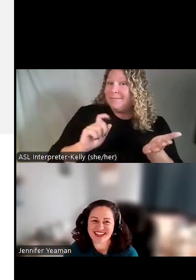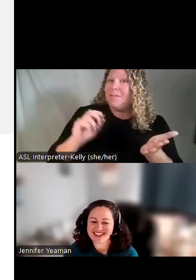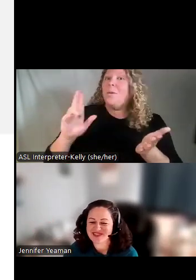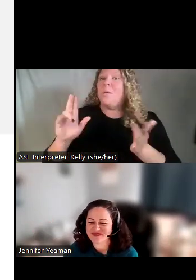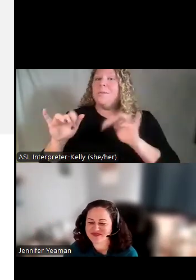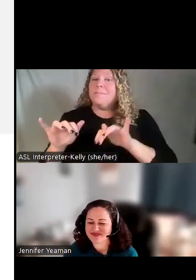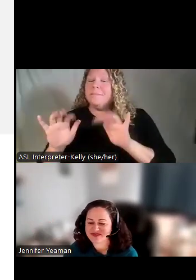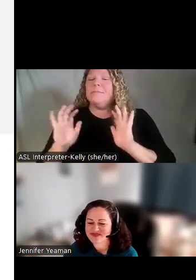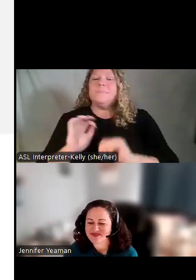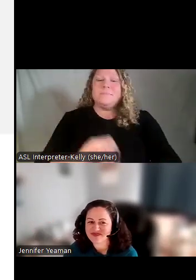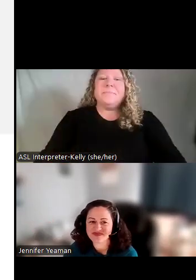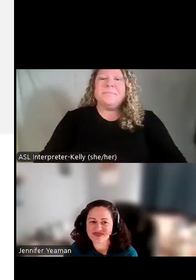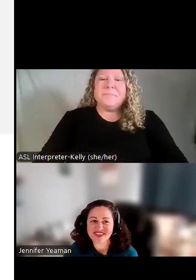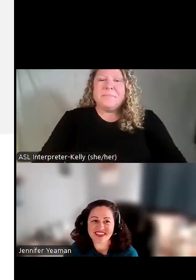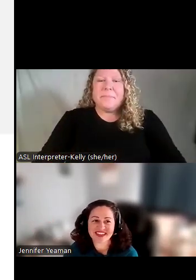up for that section.